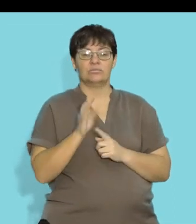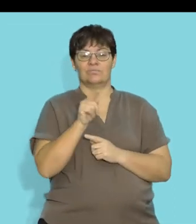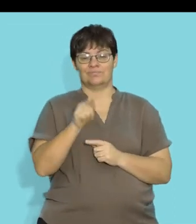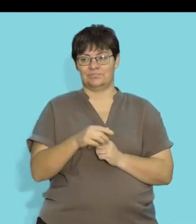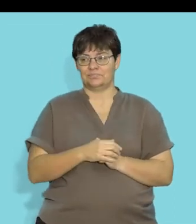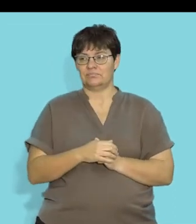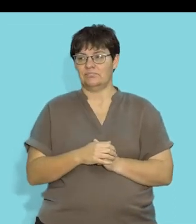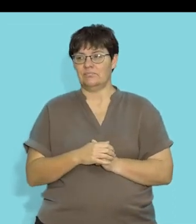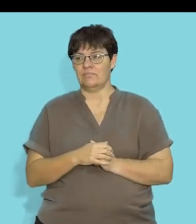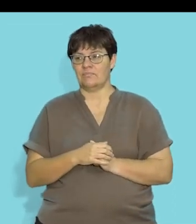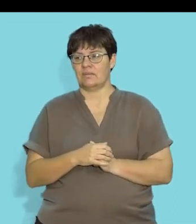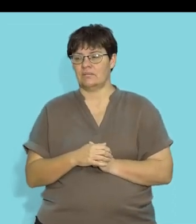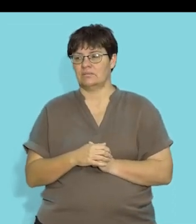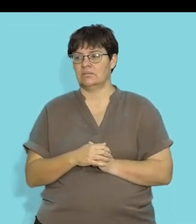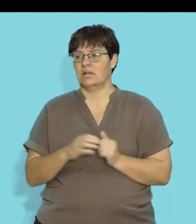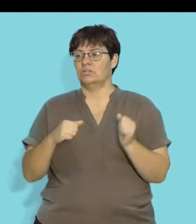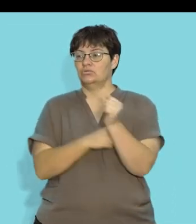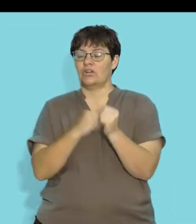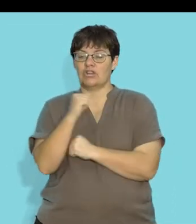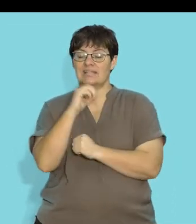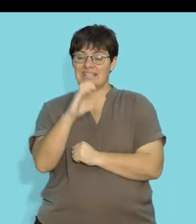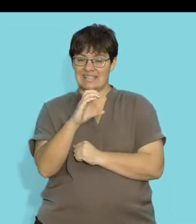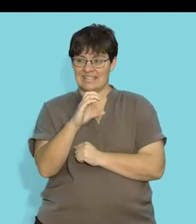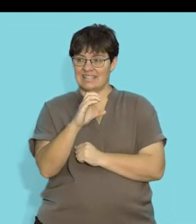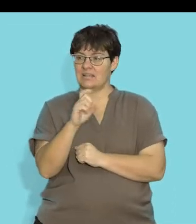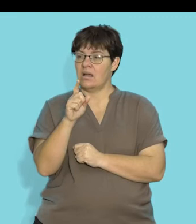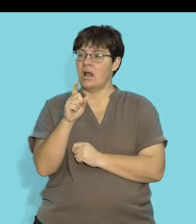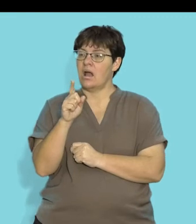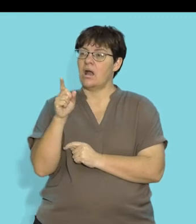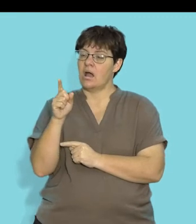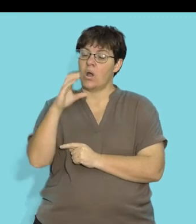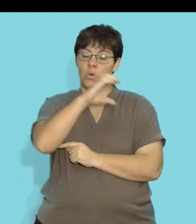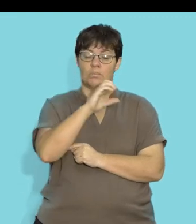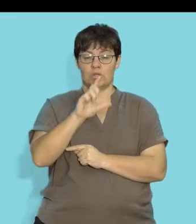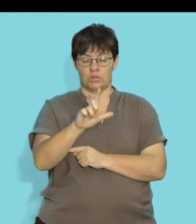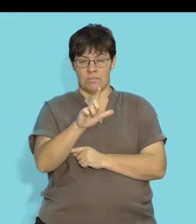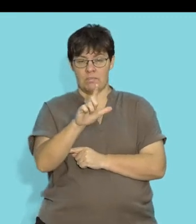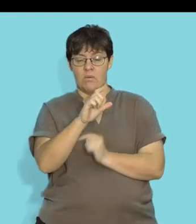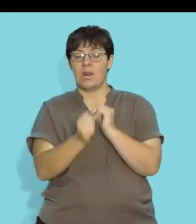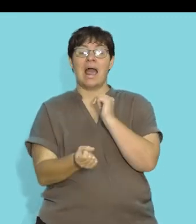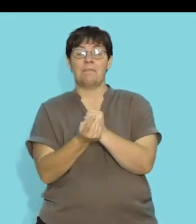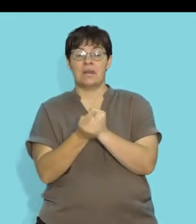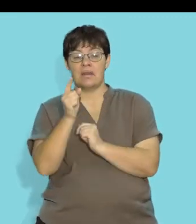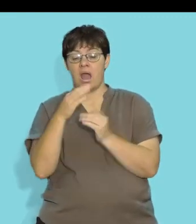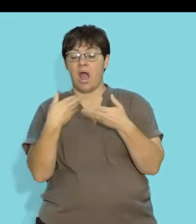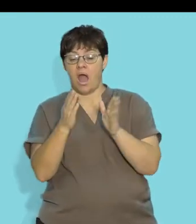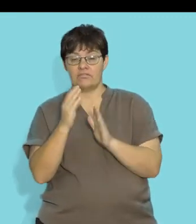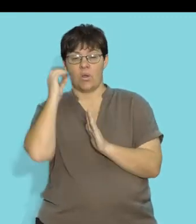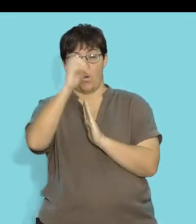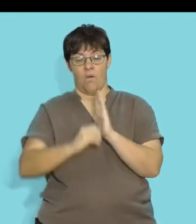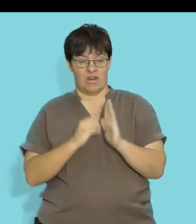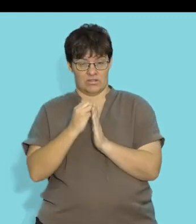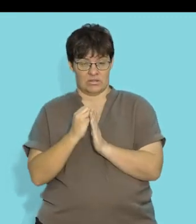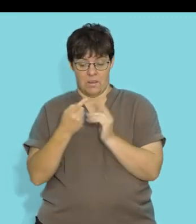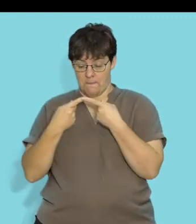is indicated right here, and structure C is essentially what happens to the corpus luteum or the Graafian follicle